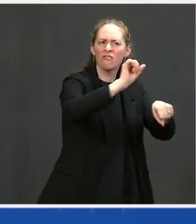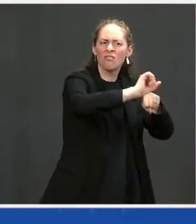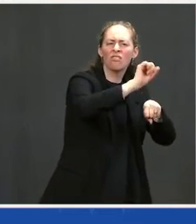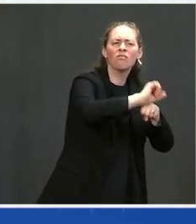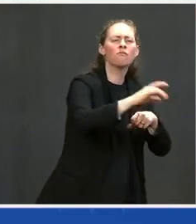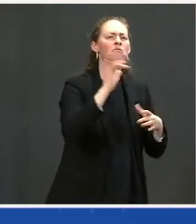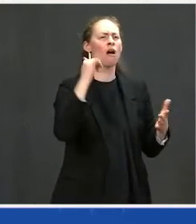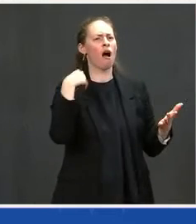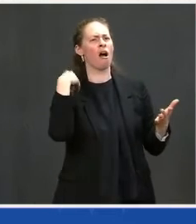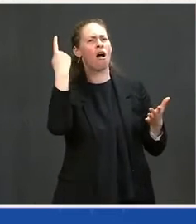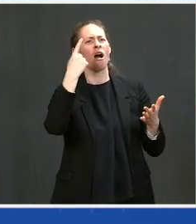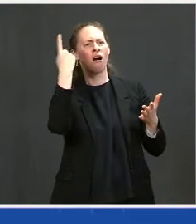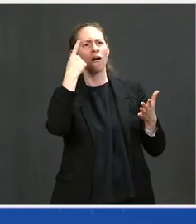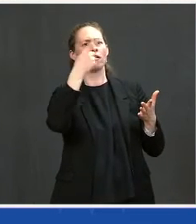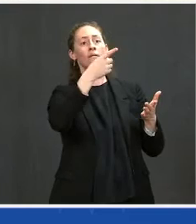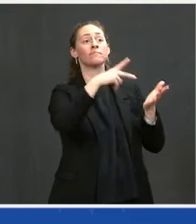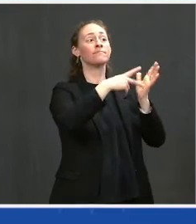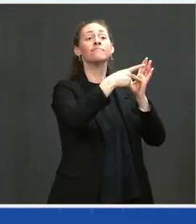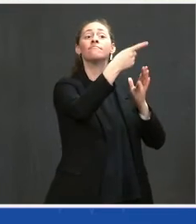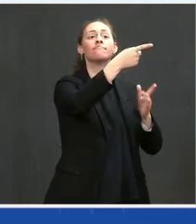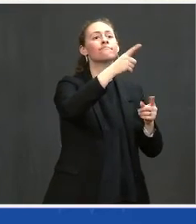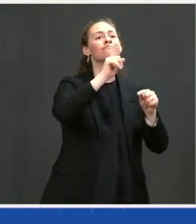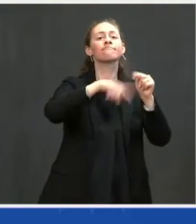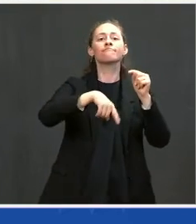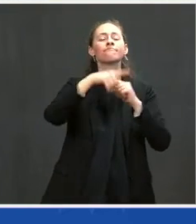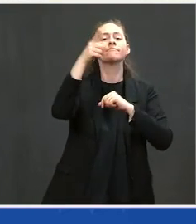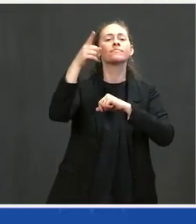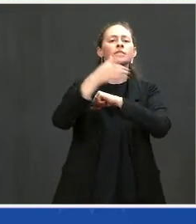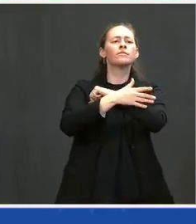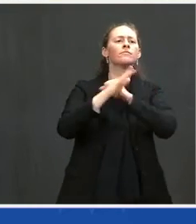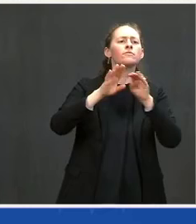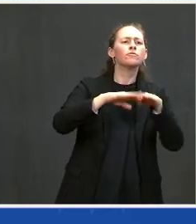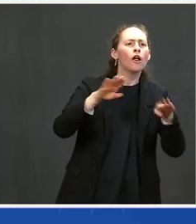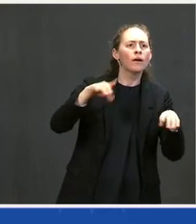payment systems? Well, look,